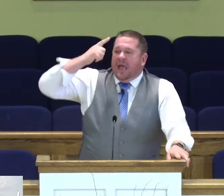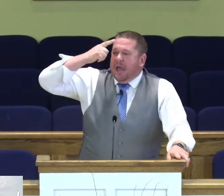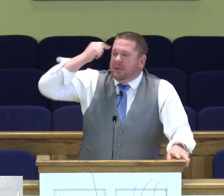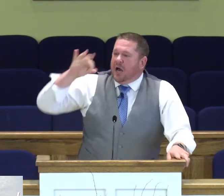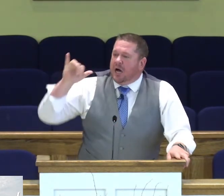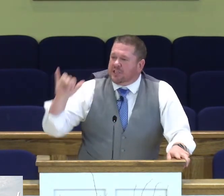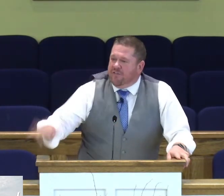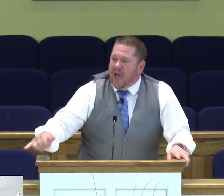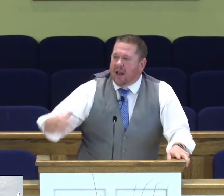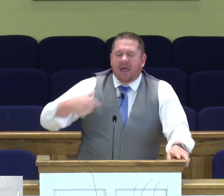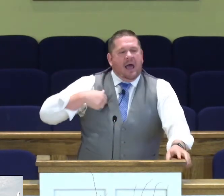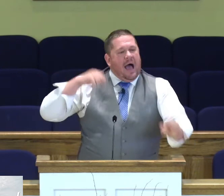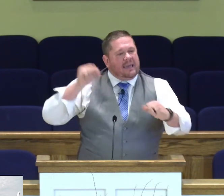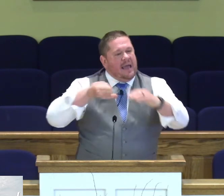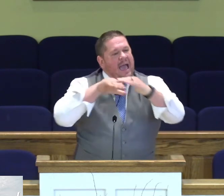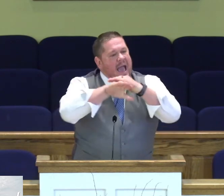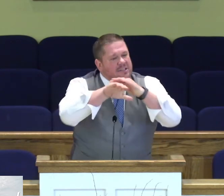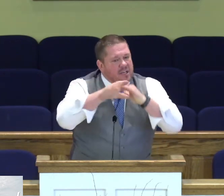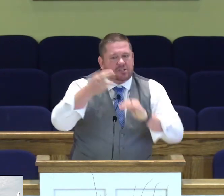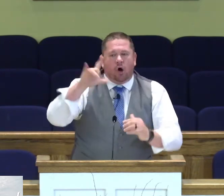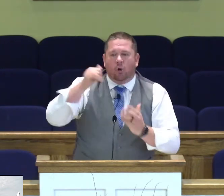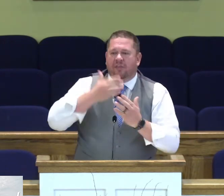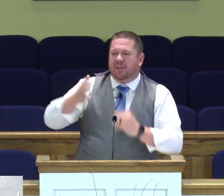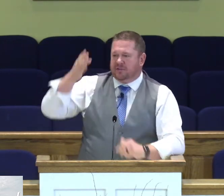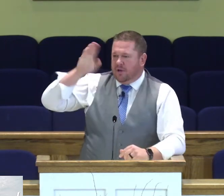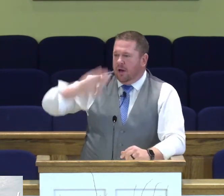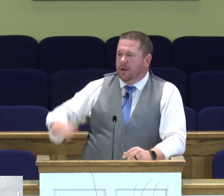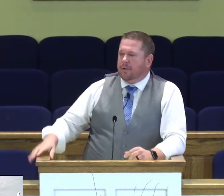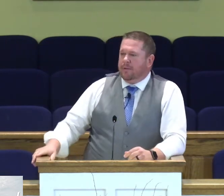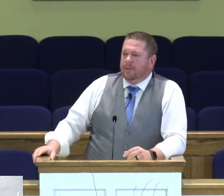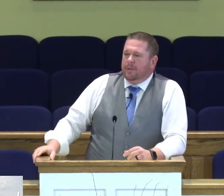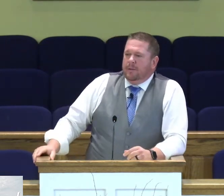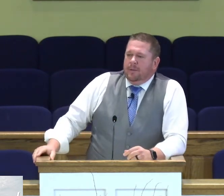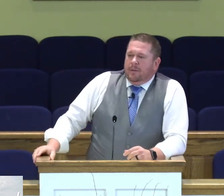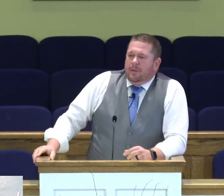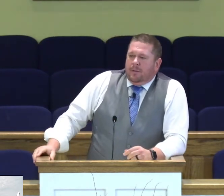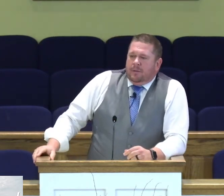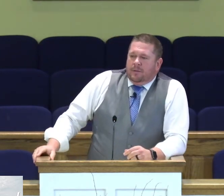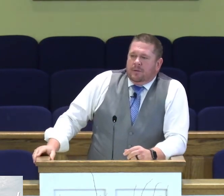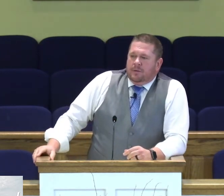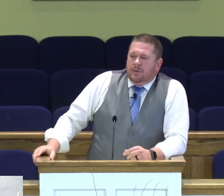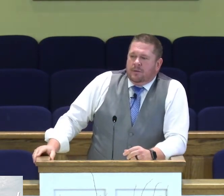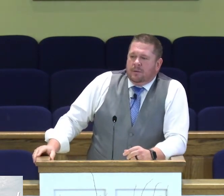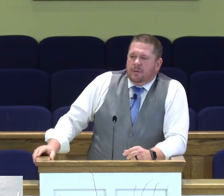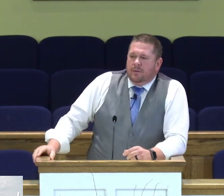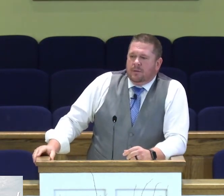name. And because of that, I can access the holy things of God.